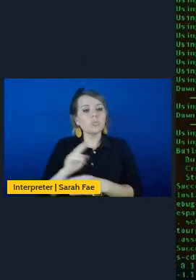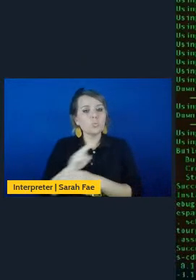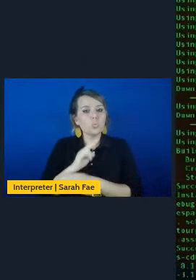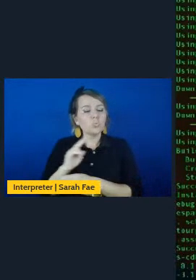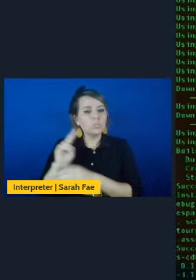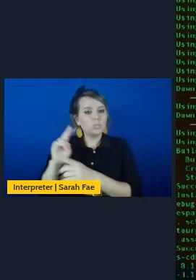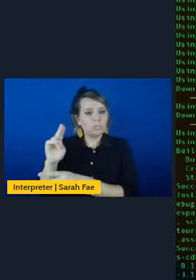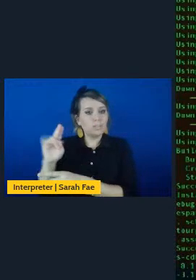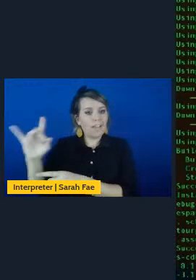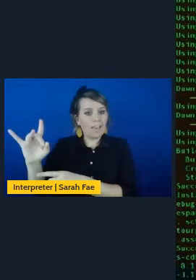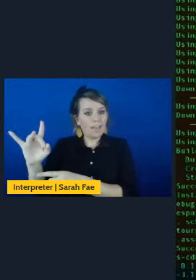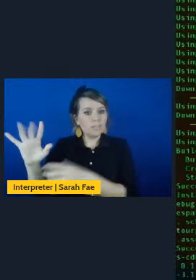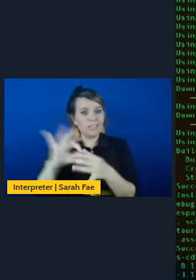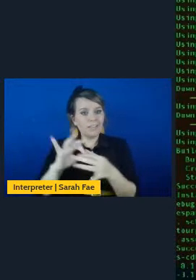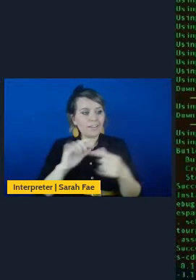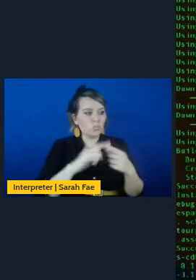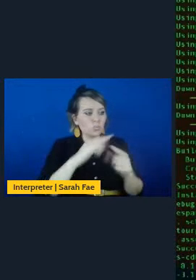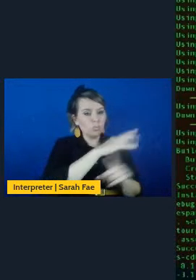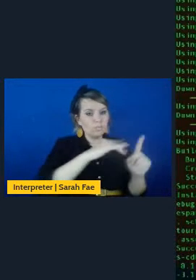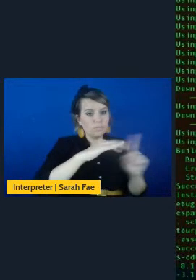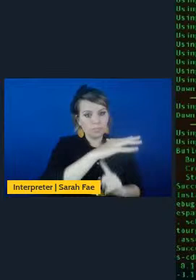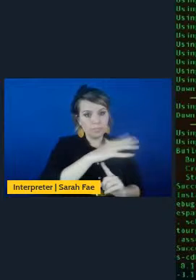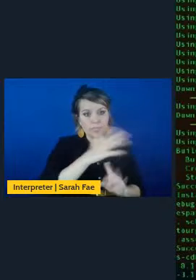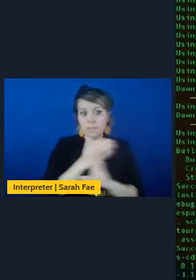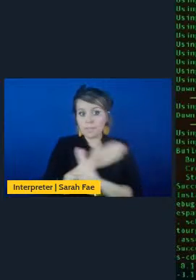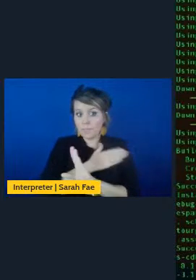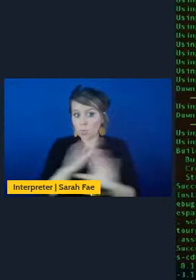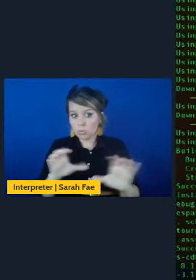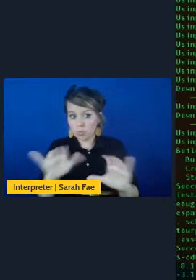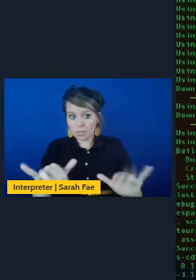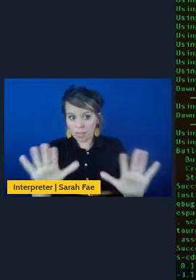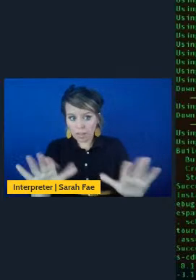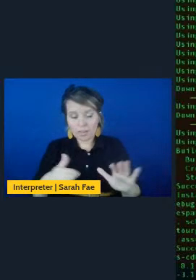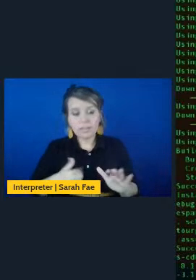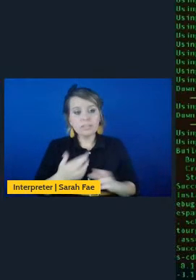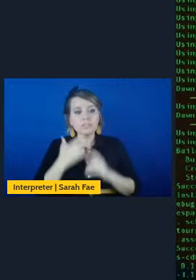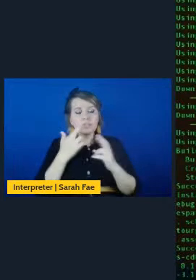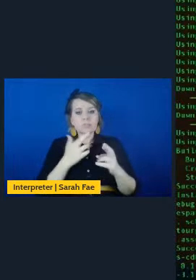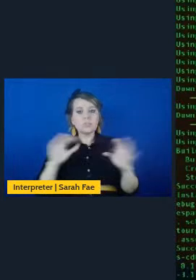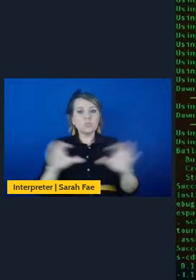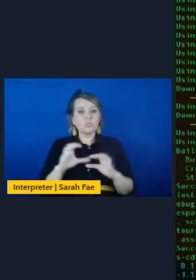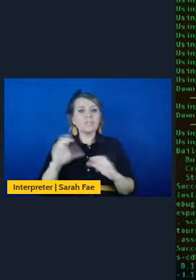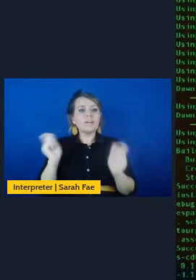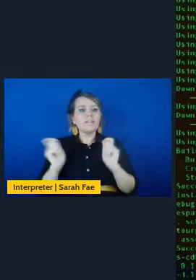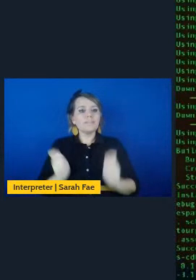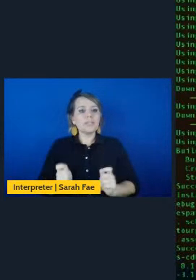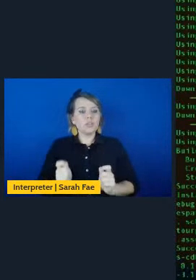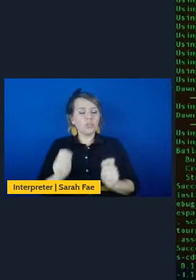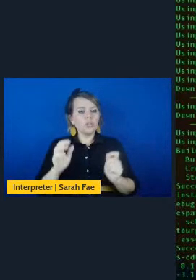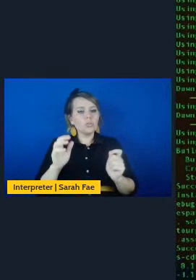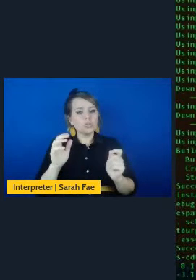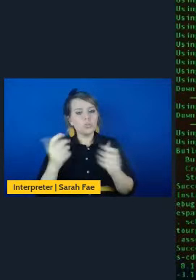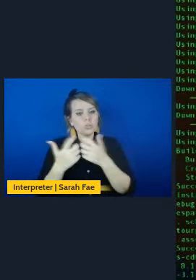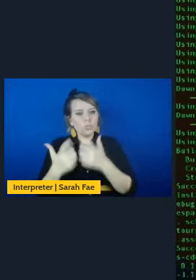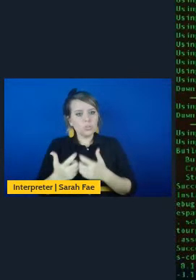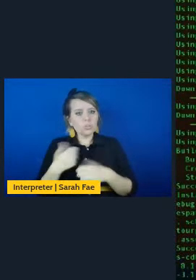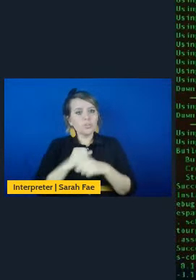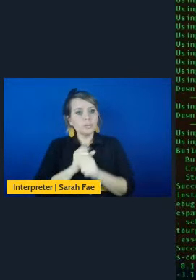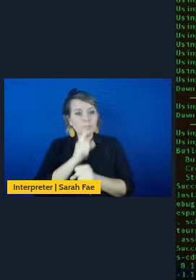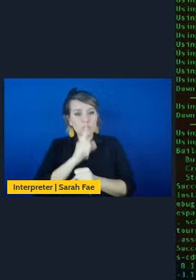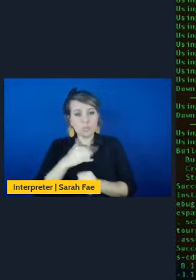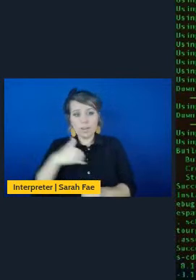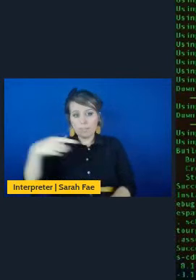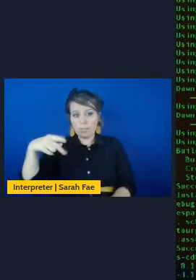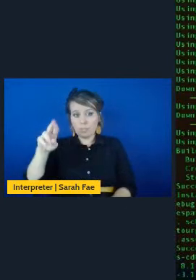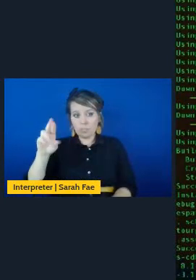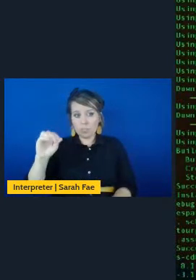to the AWS environment. So before doing that, I highly recommend doing AWS configure. Make sure that you have a profile set and